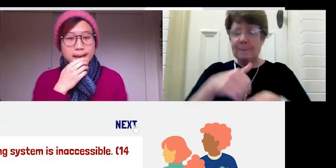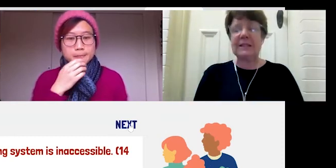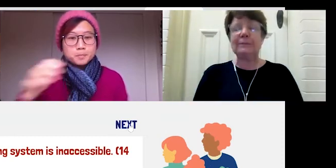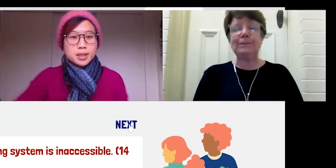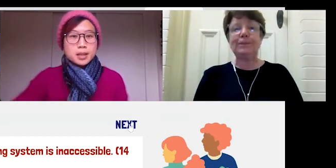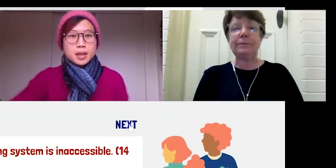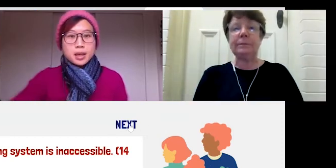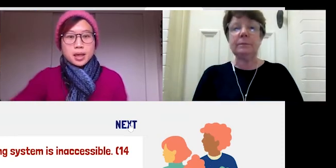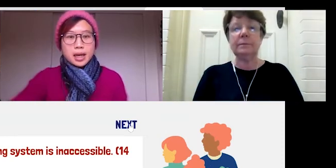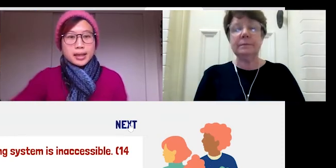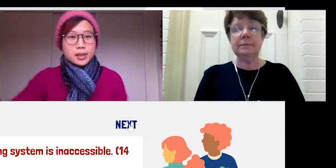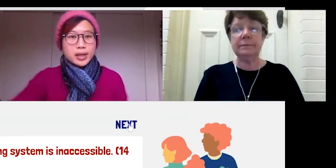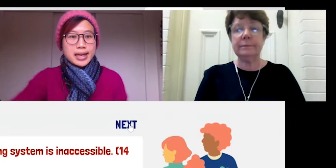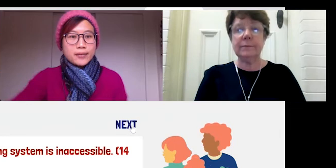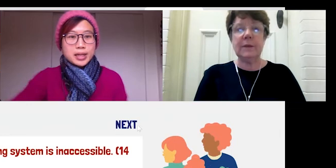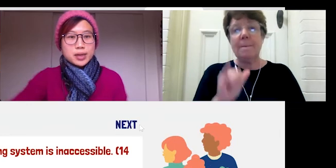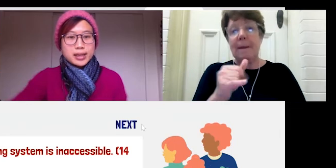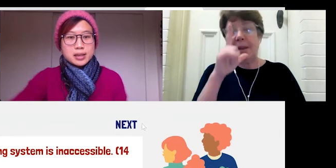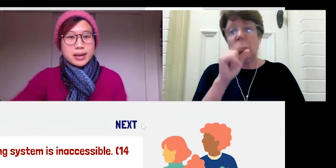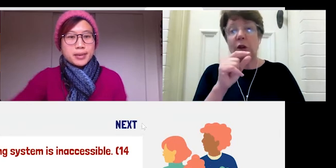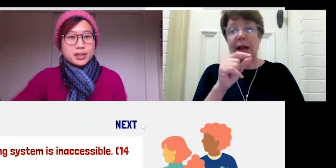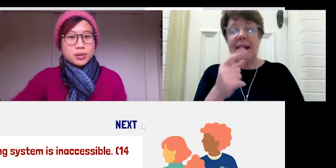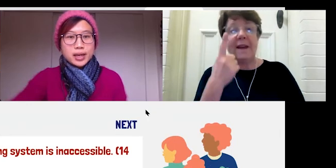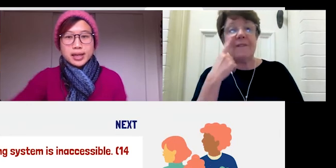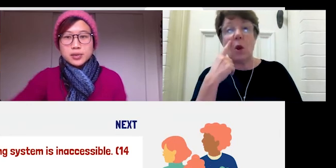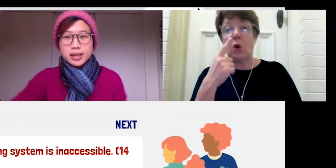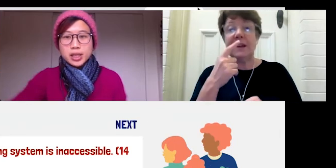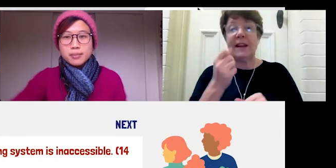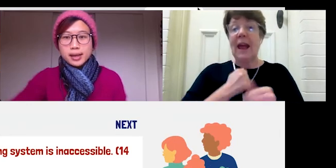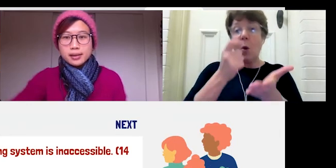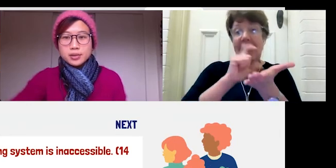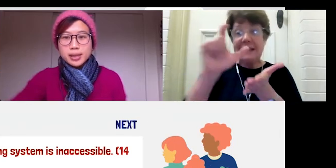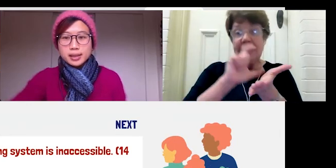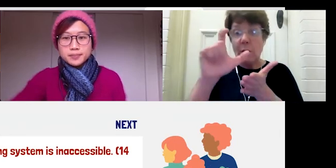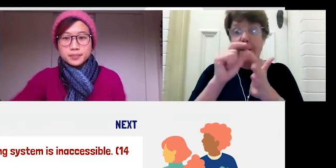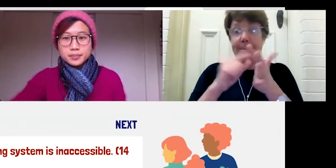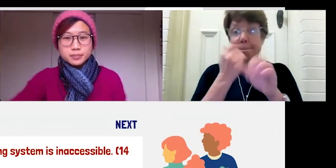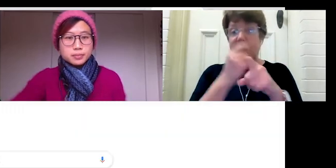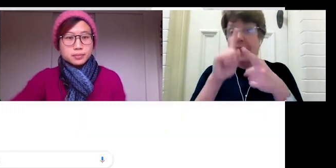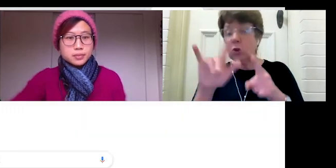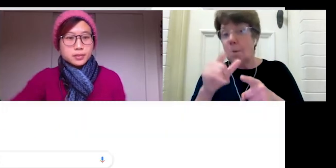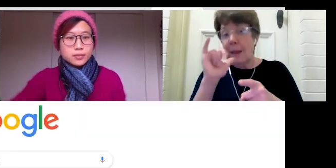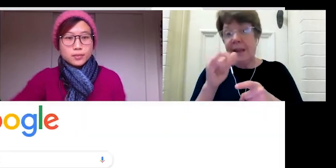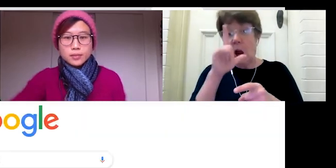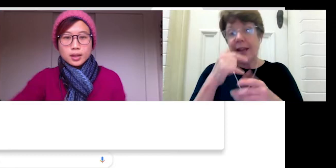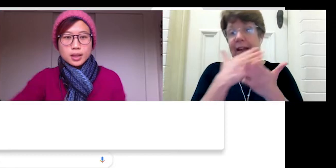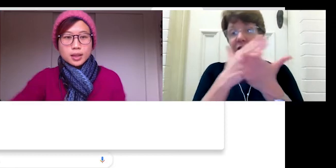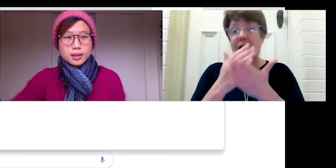mind, either you can navigate to our Instagram page or I can try and share mine, I don't mind.